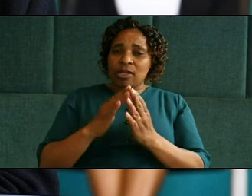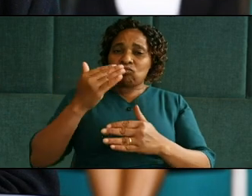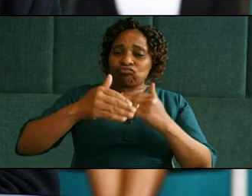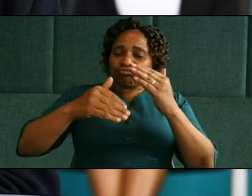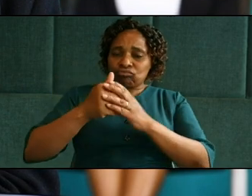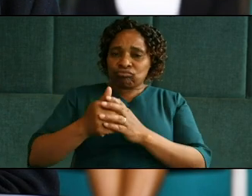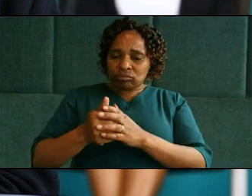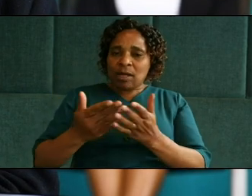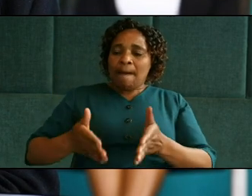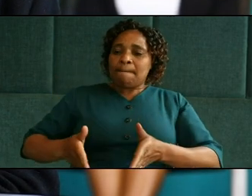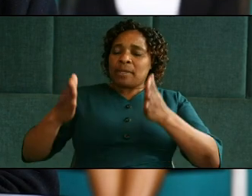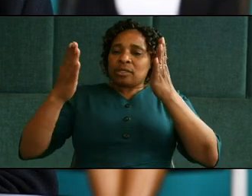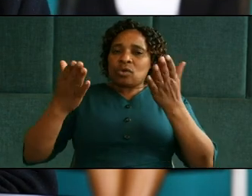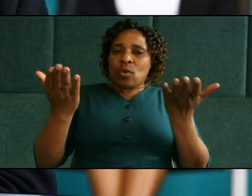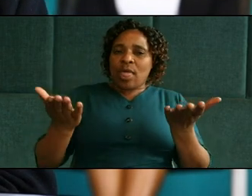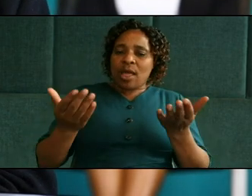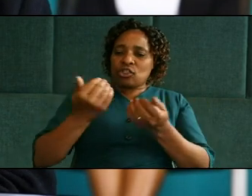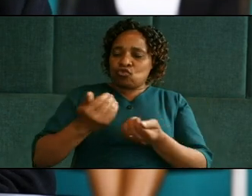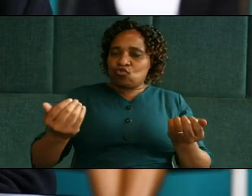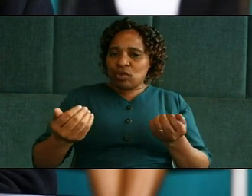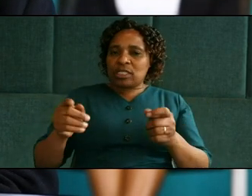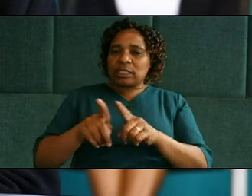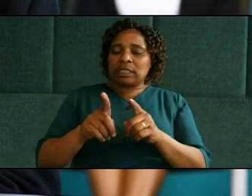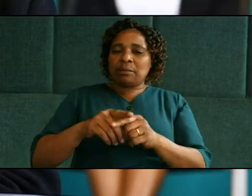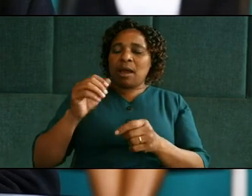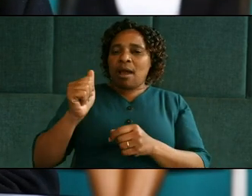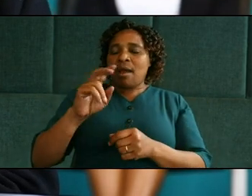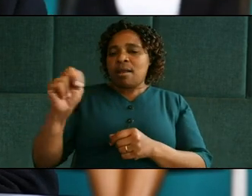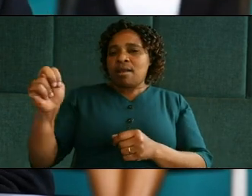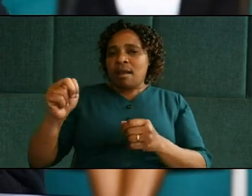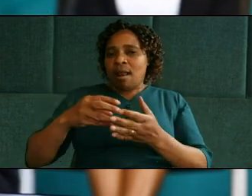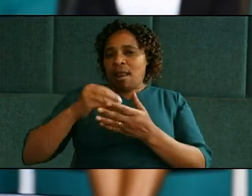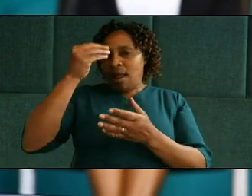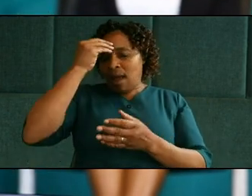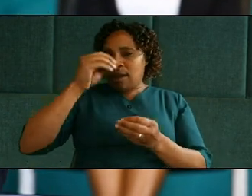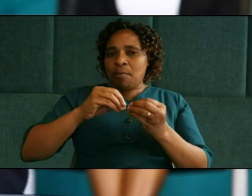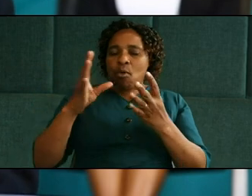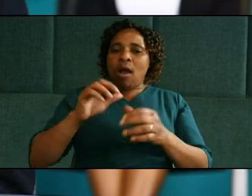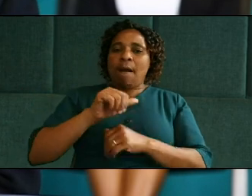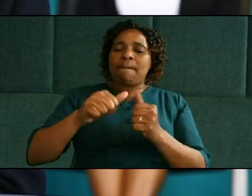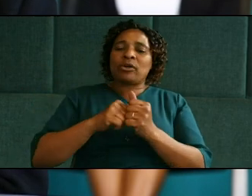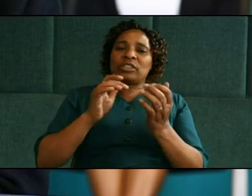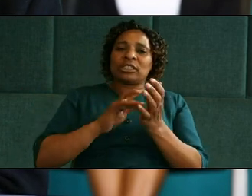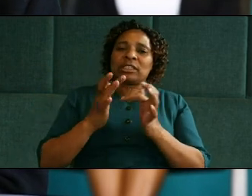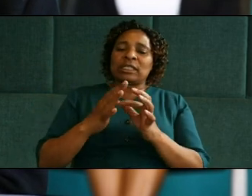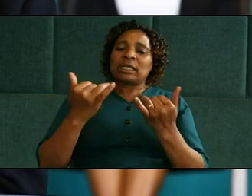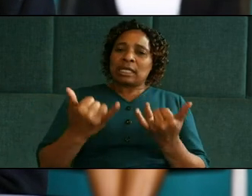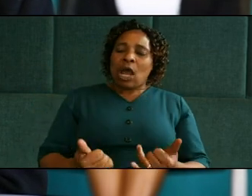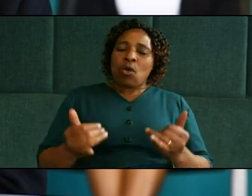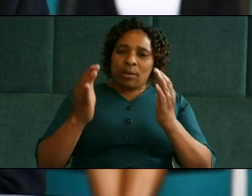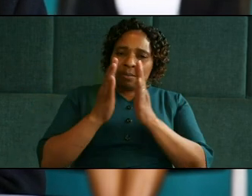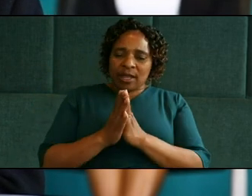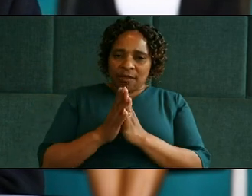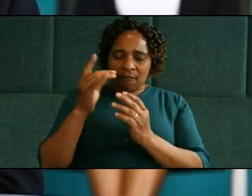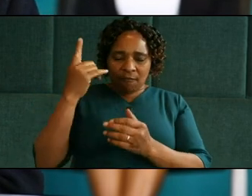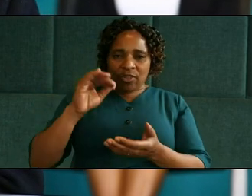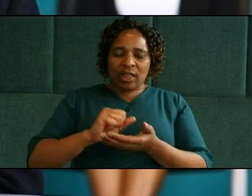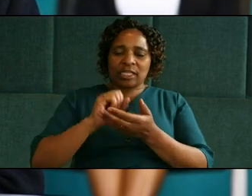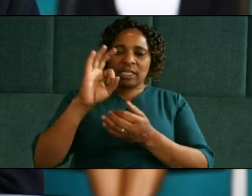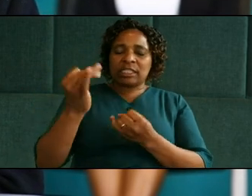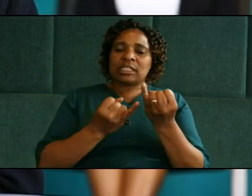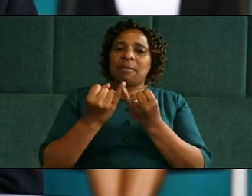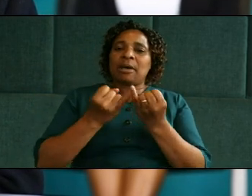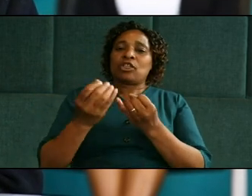capital where children like Anna can learn more about Jesus. We'll now say a short prayer for the 13th Sabbath